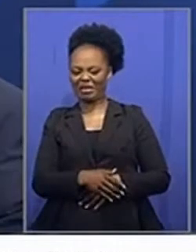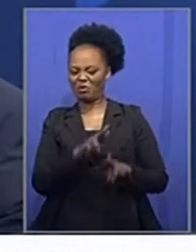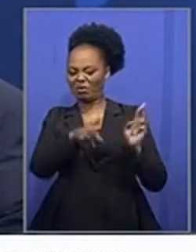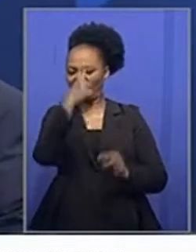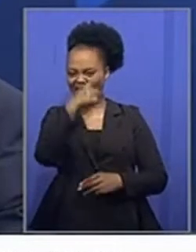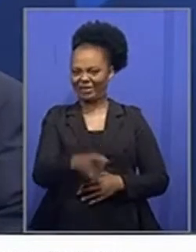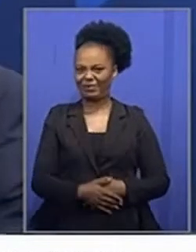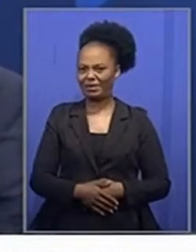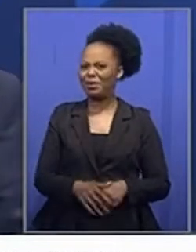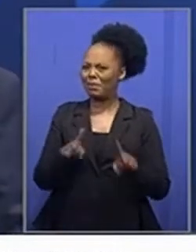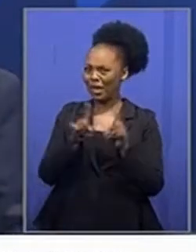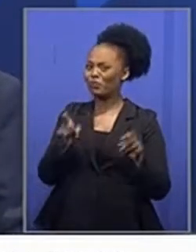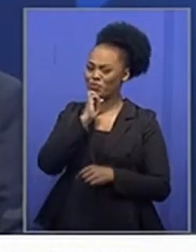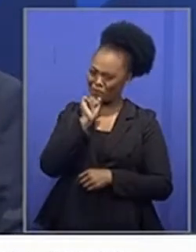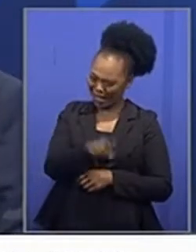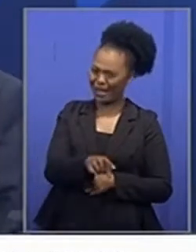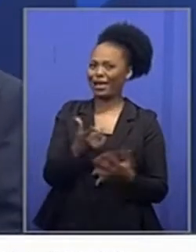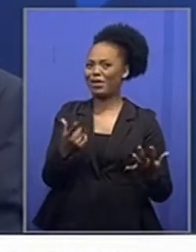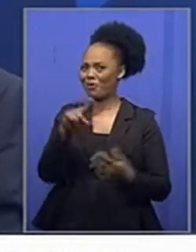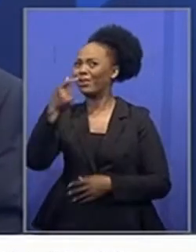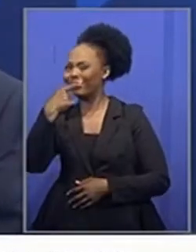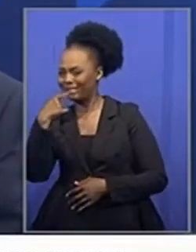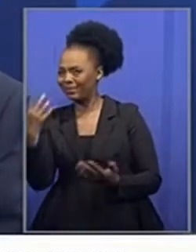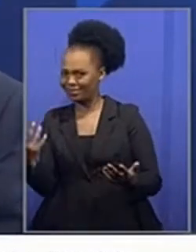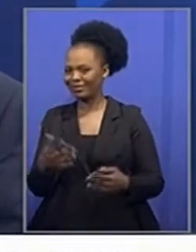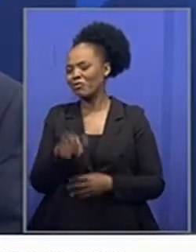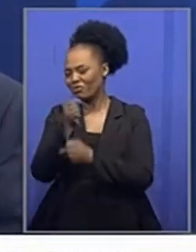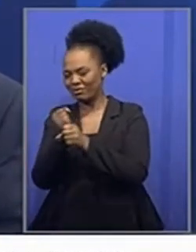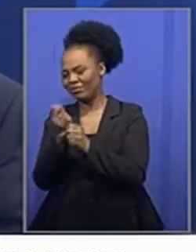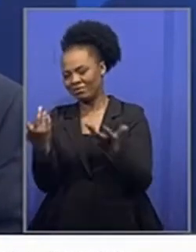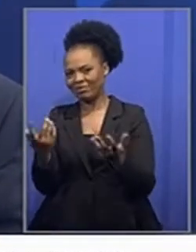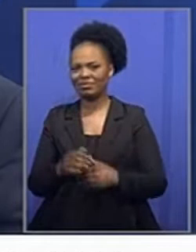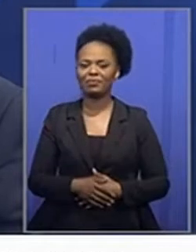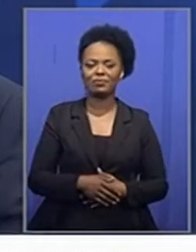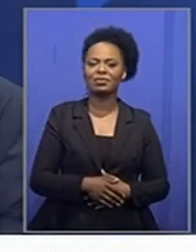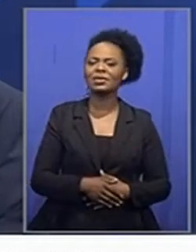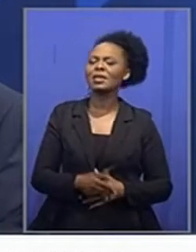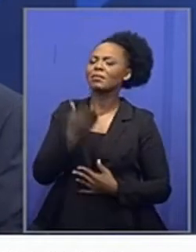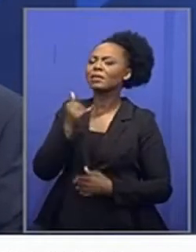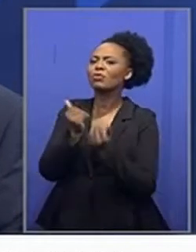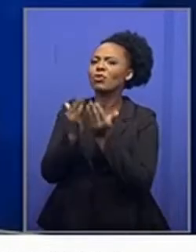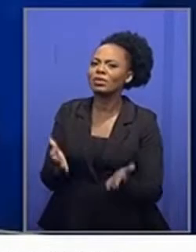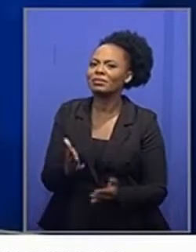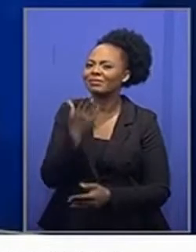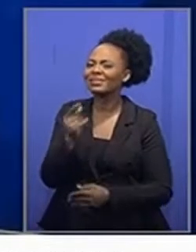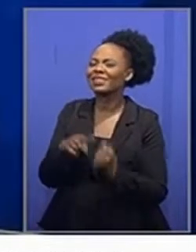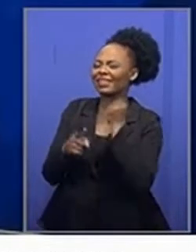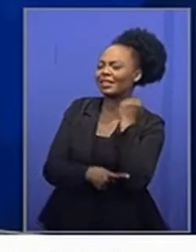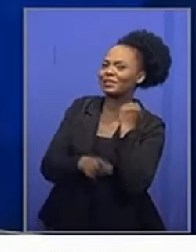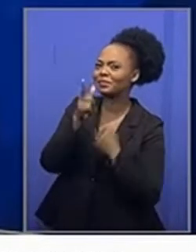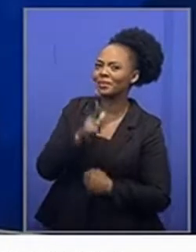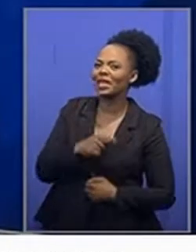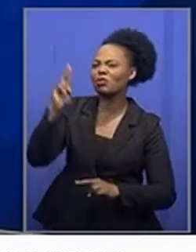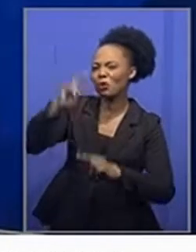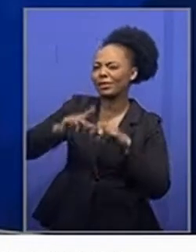siyo you know Mkhulu batse mna ha re qetela fela Mkhulu umpolelle ho baneng Mkhulu? Okay ha